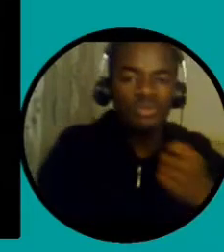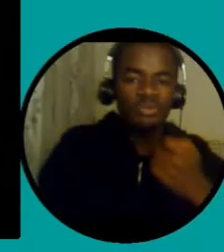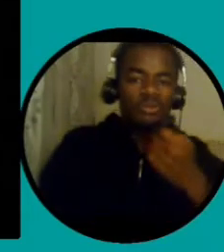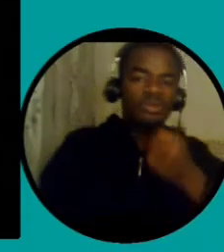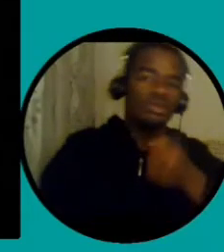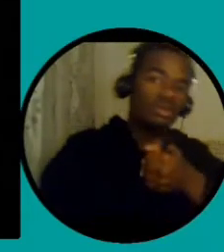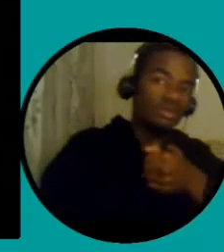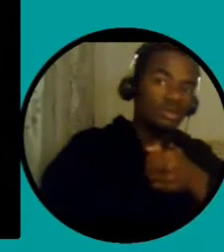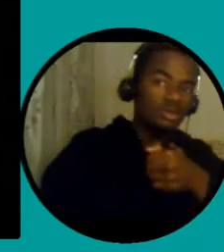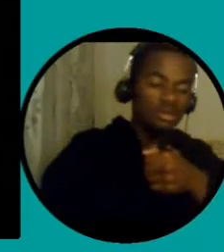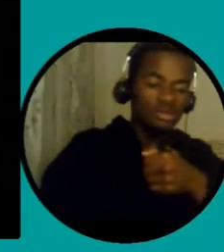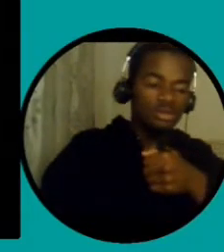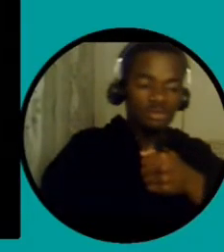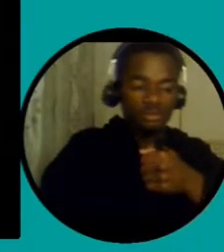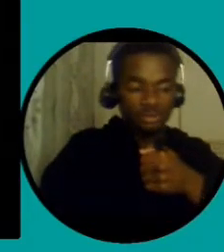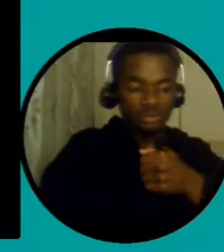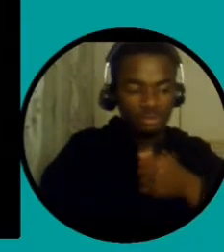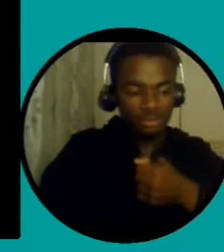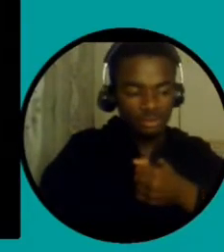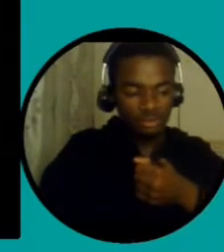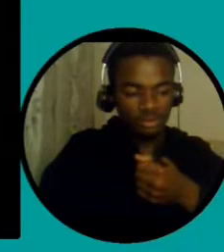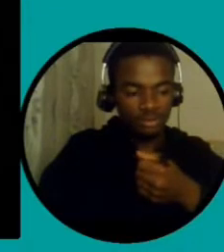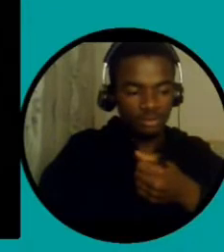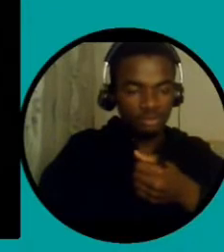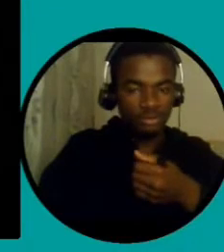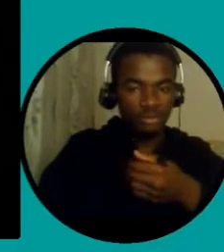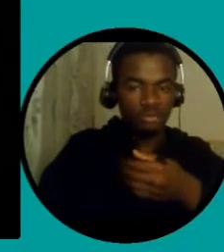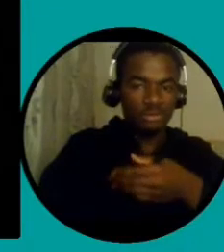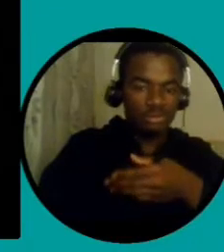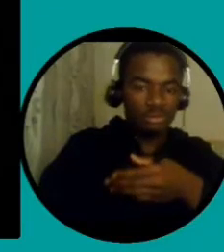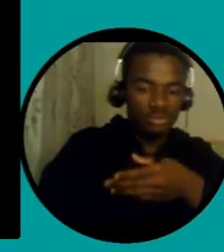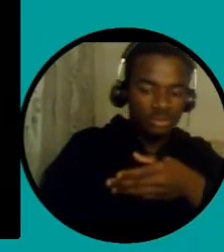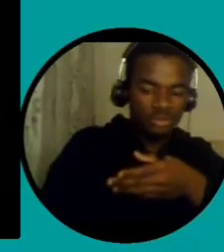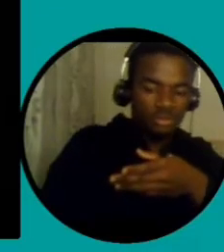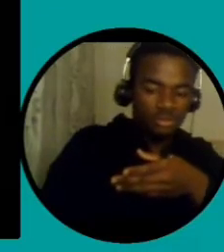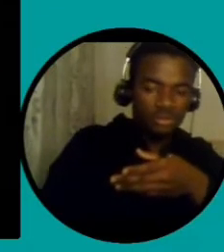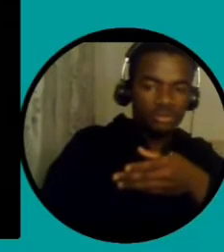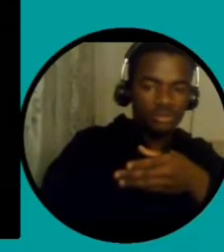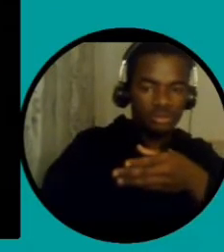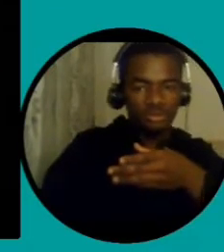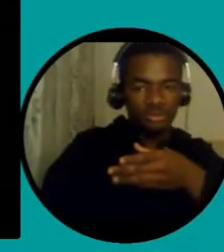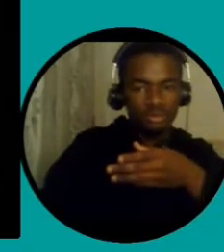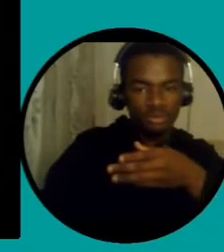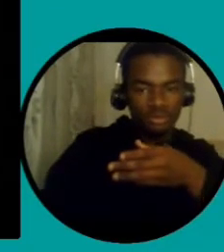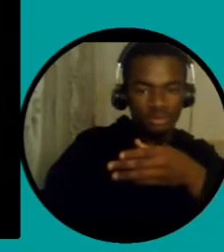same time. I only know this as a Zulu when I joined the regiments.